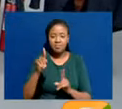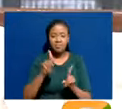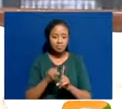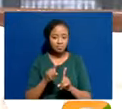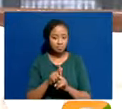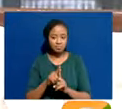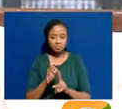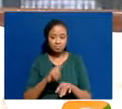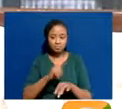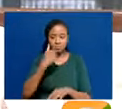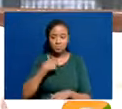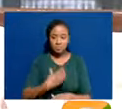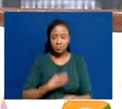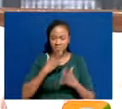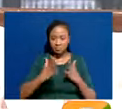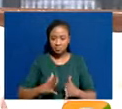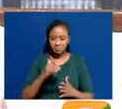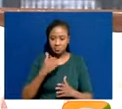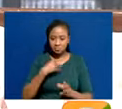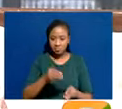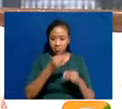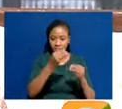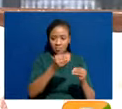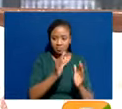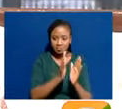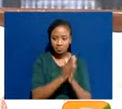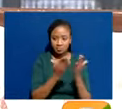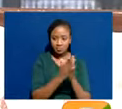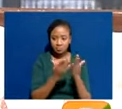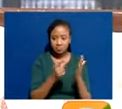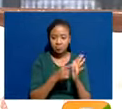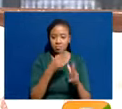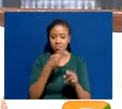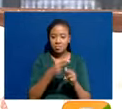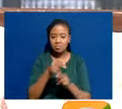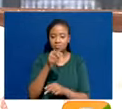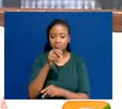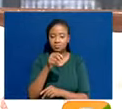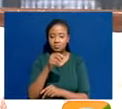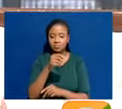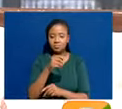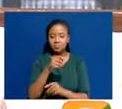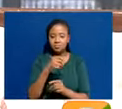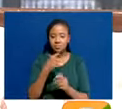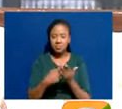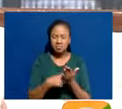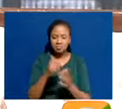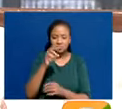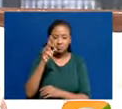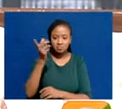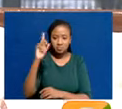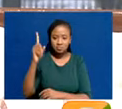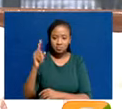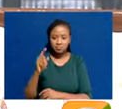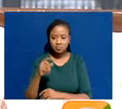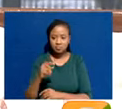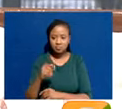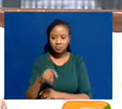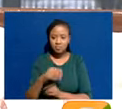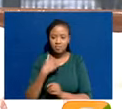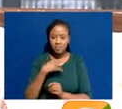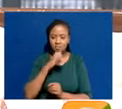have guests, I give them a book, yeah, done by Susan Ahungu about Nairobi. I have it. It has the oldest sign, Yeah.